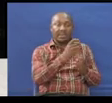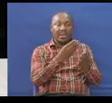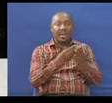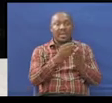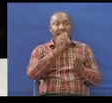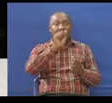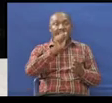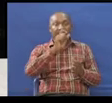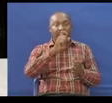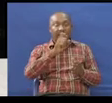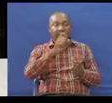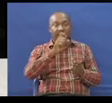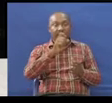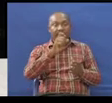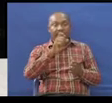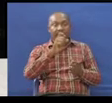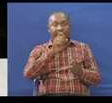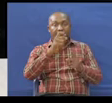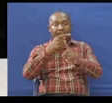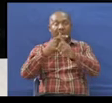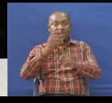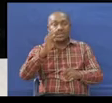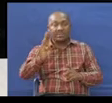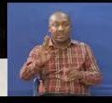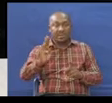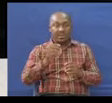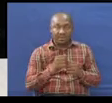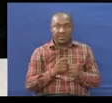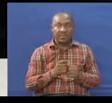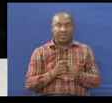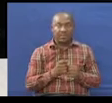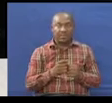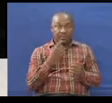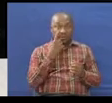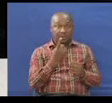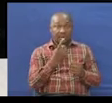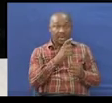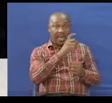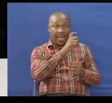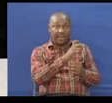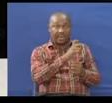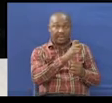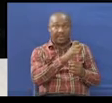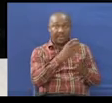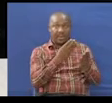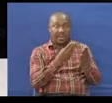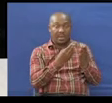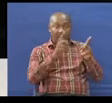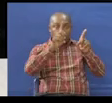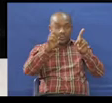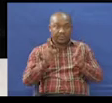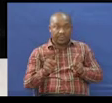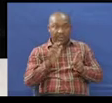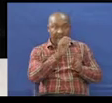ax plus b in the brackets. These are two different numbers, x and ax plus b. Now either x is equal